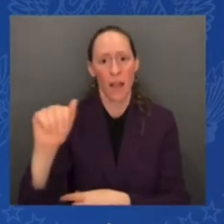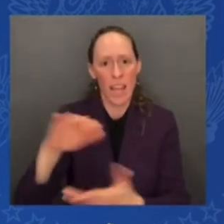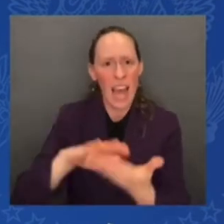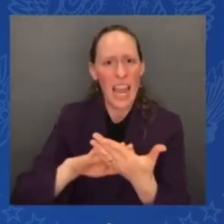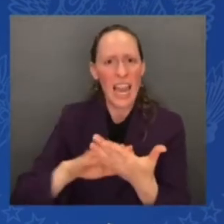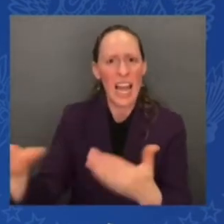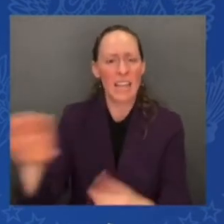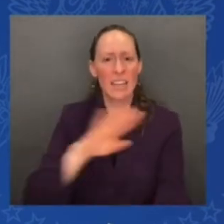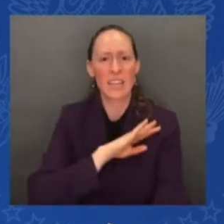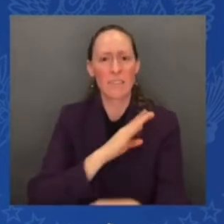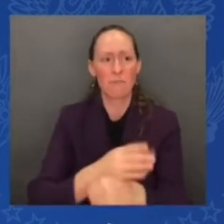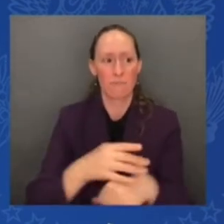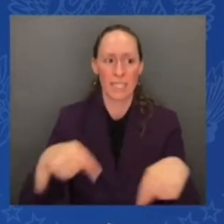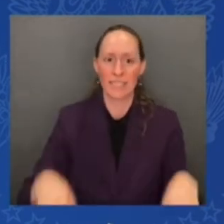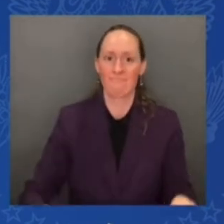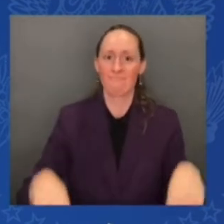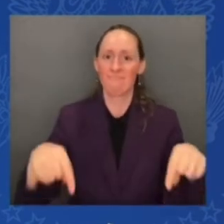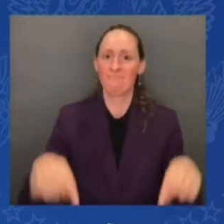And